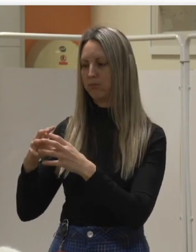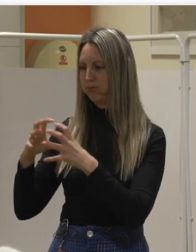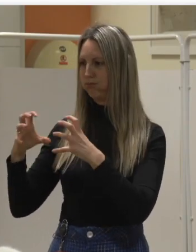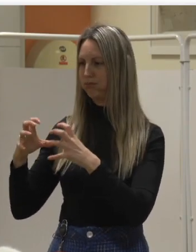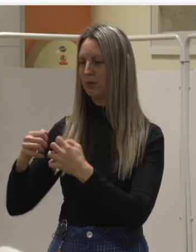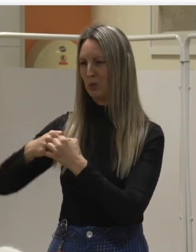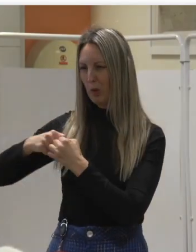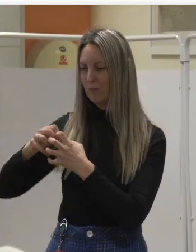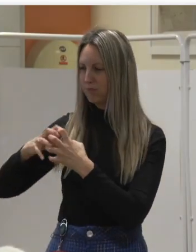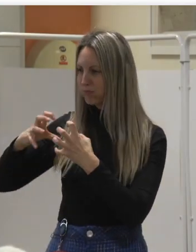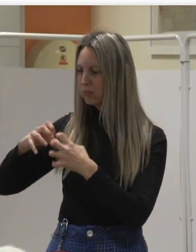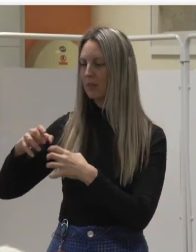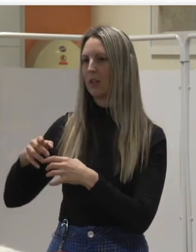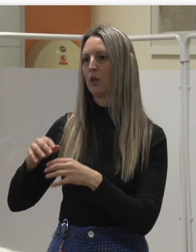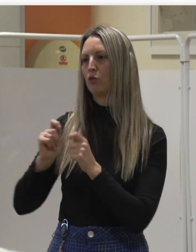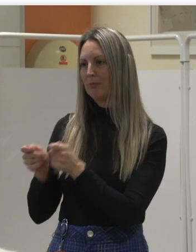is entirely different.